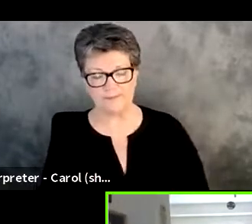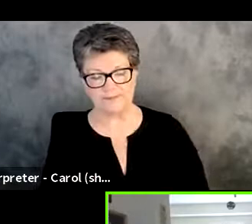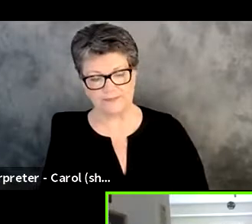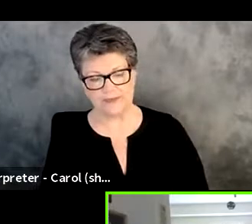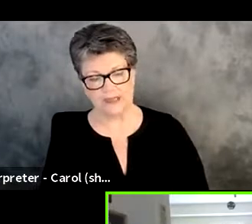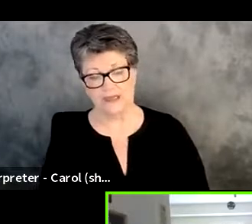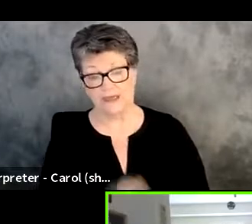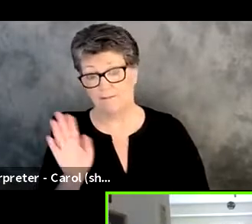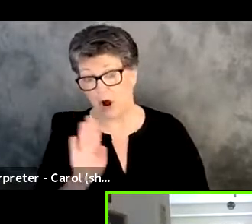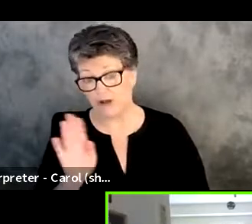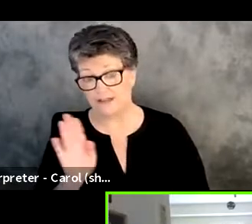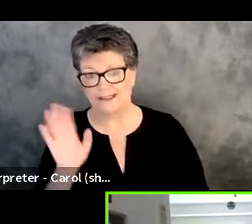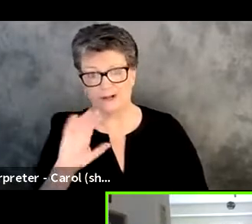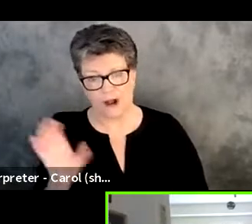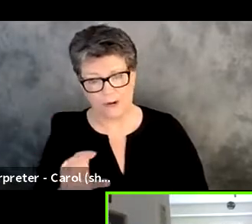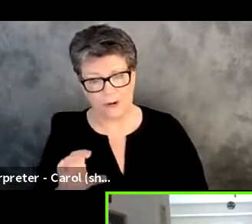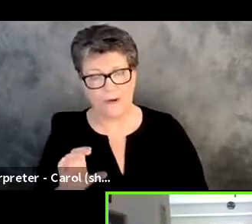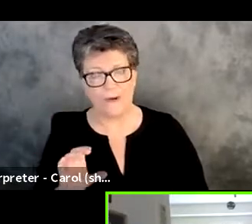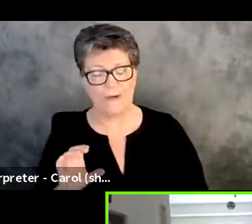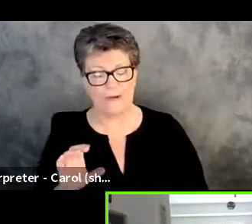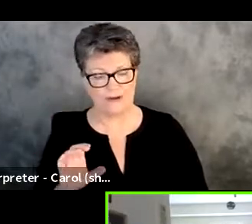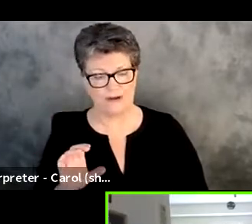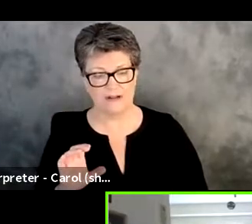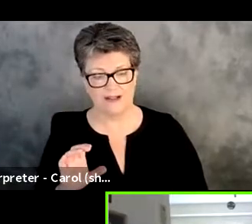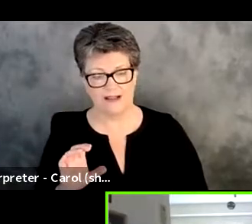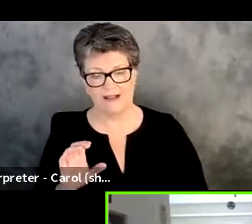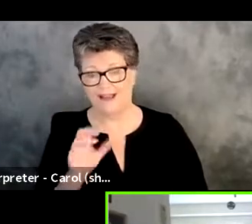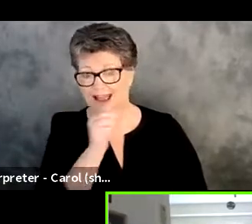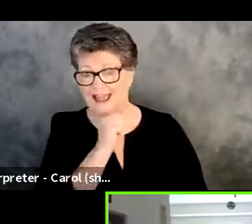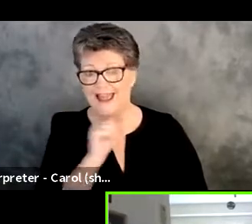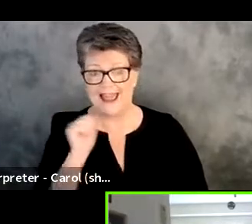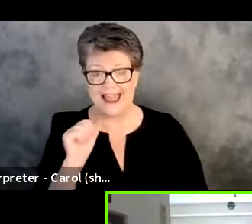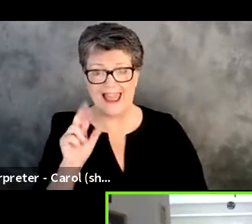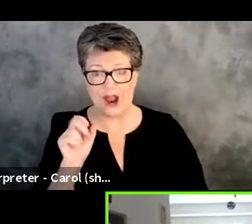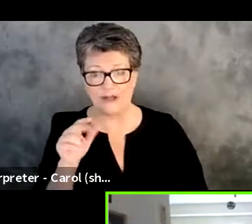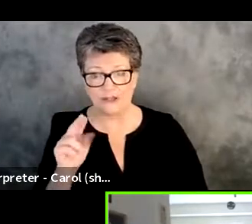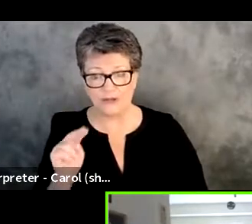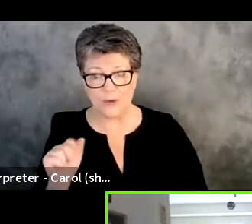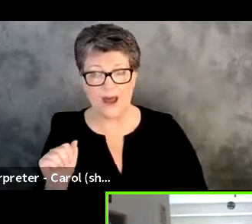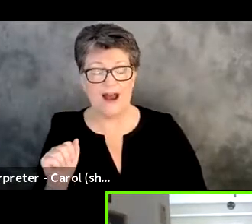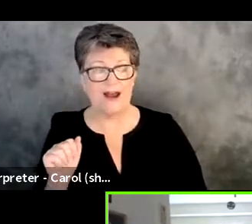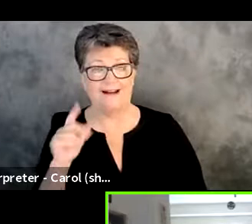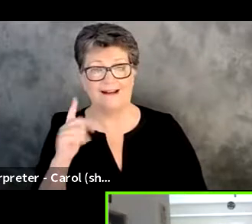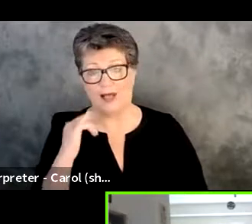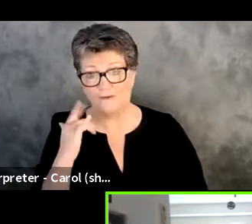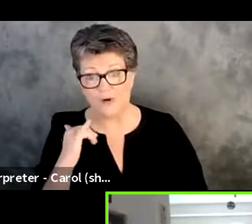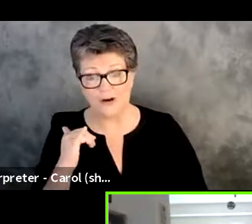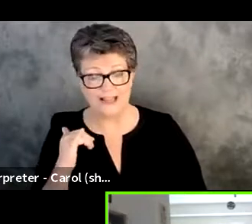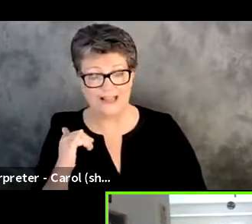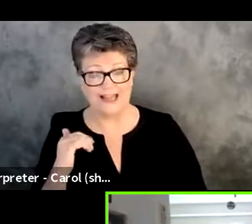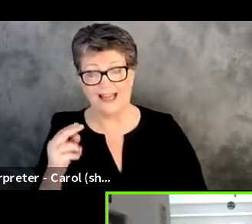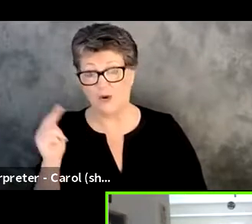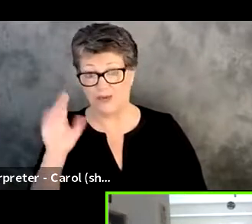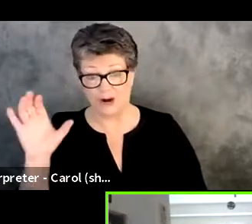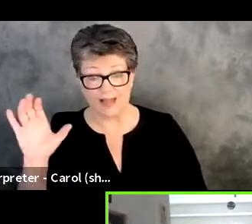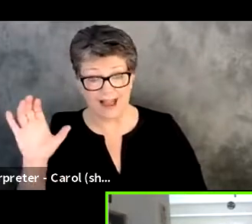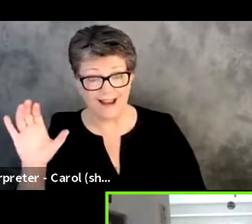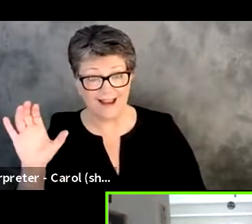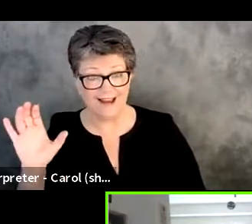in Boston, in Chicago, in Arizona, in California, in North